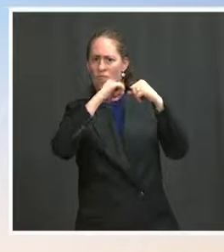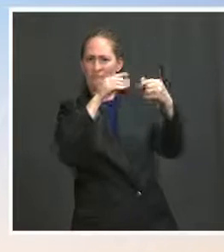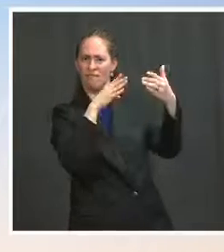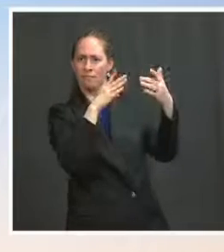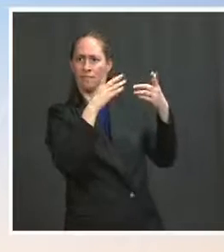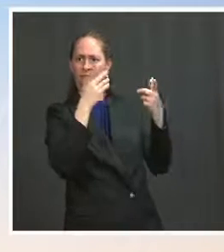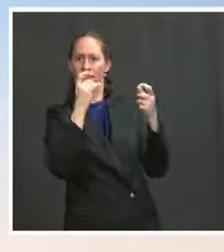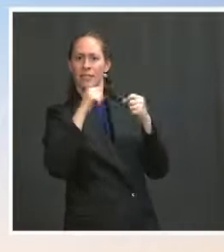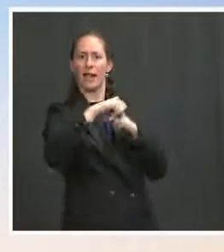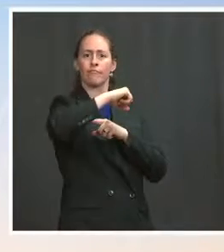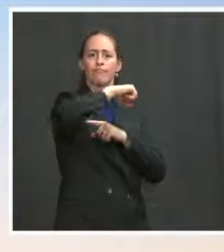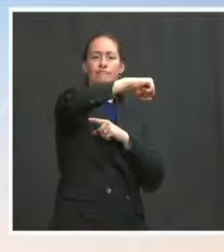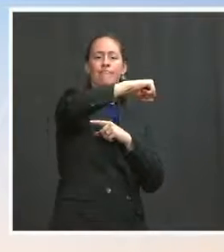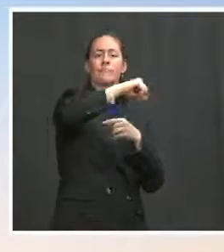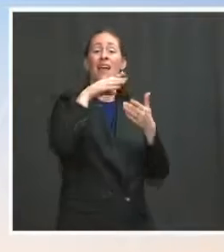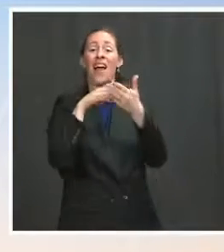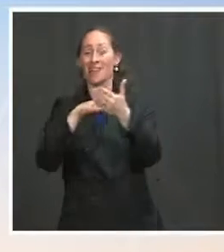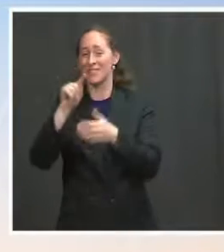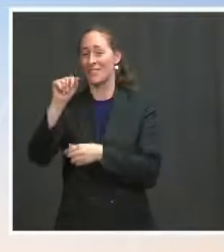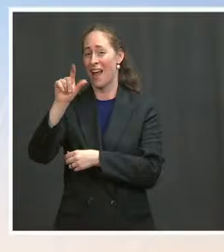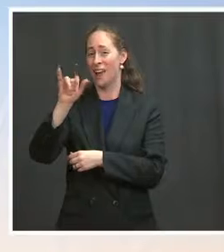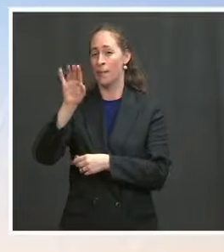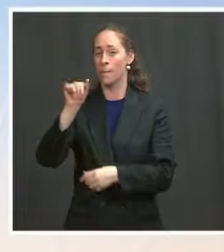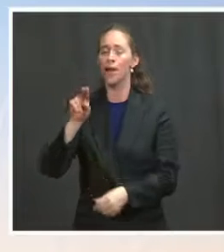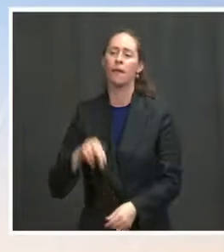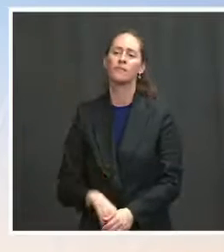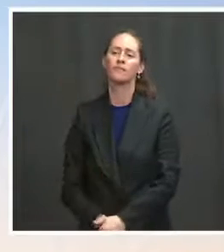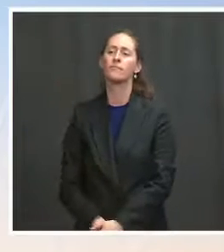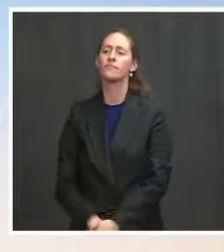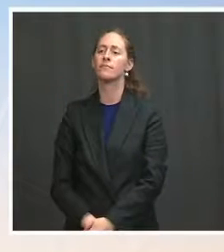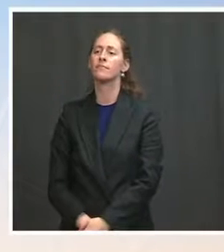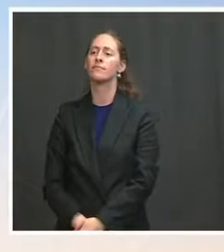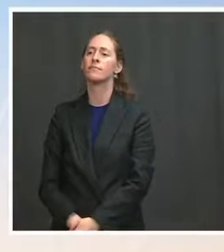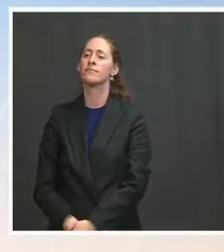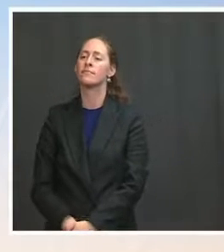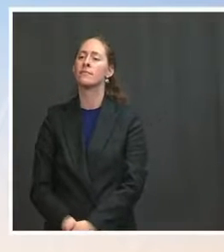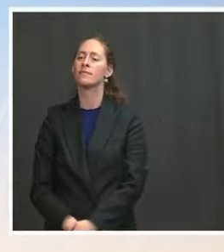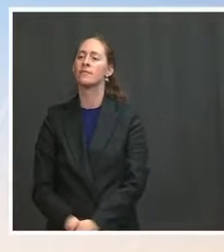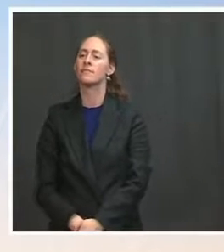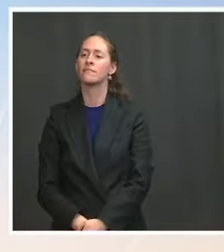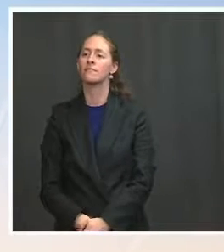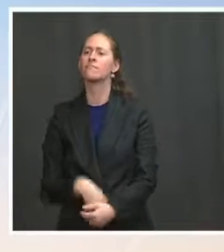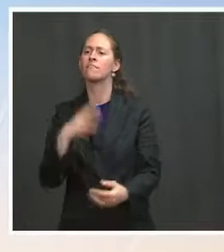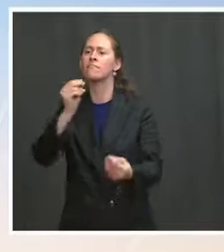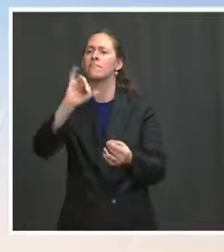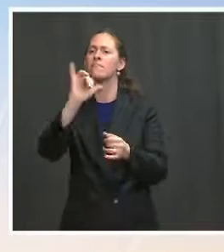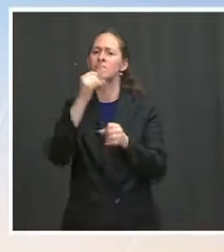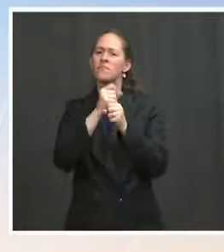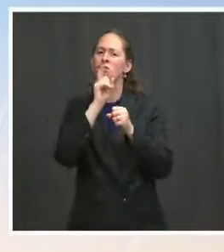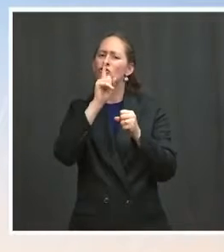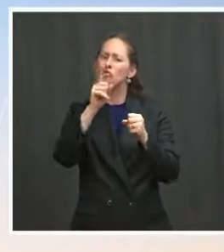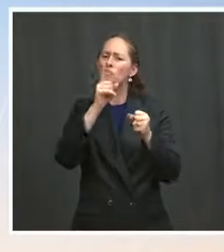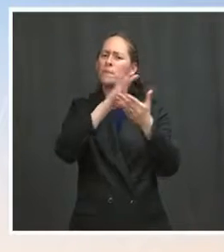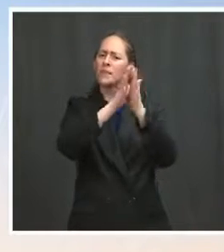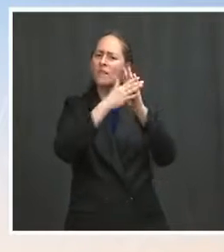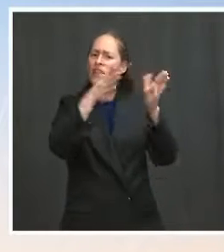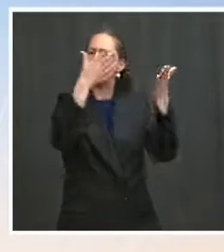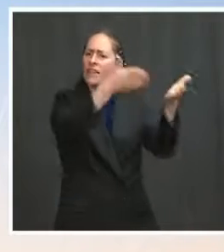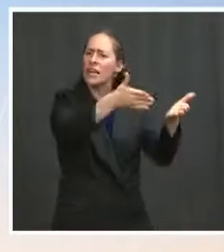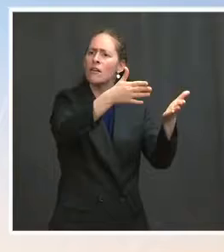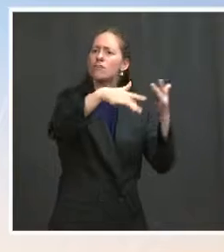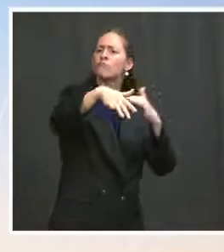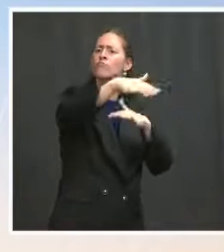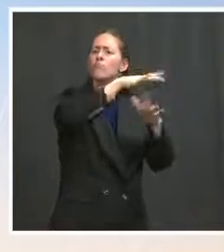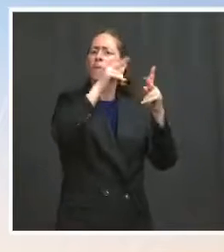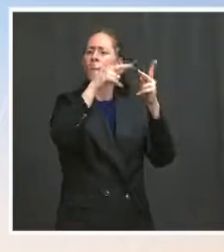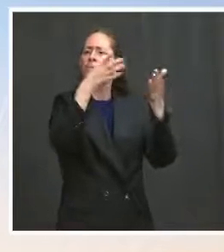And finally, he will emphasize our continuing diplomatic support for the peace process and for all Afghan parties to engage in good faith in